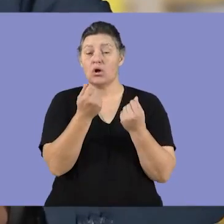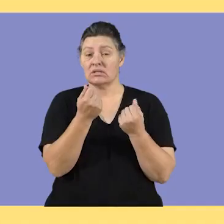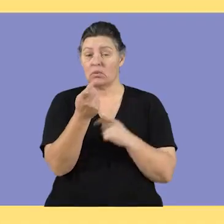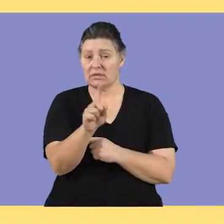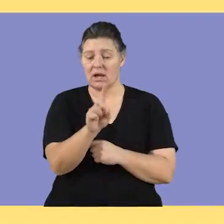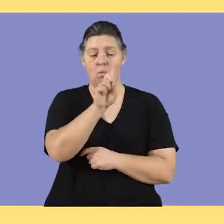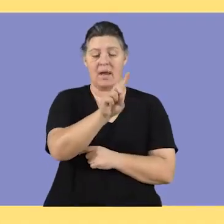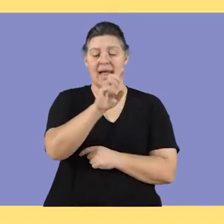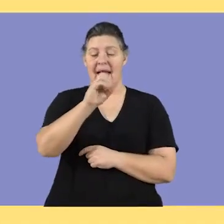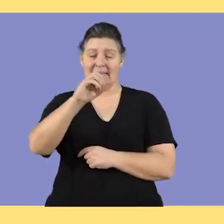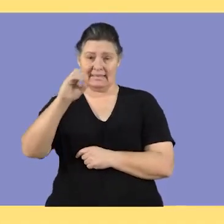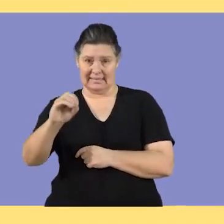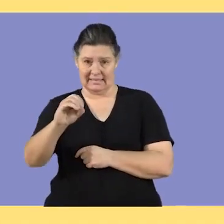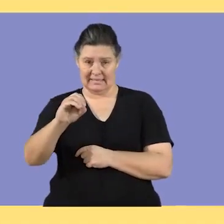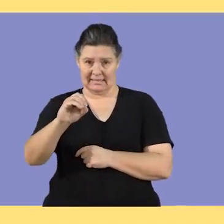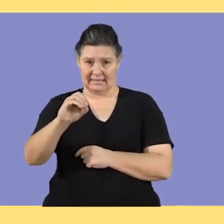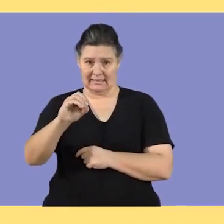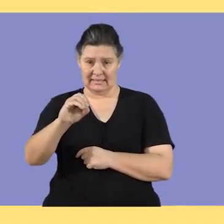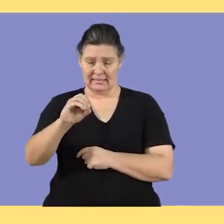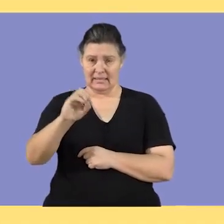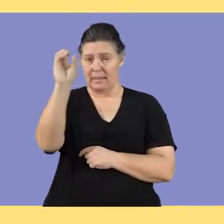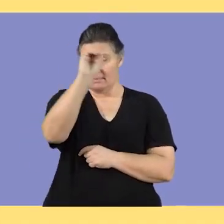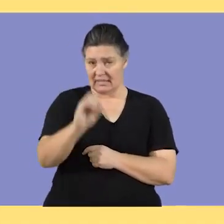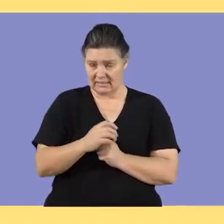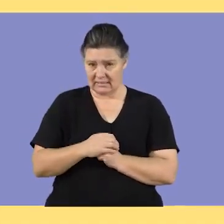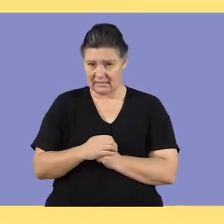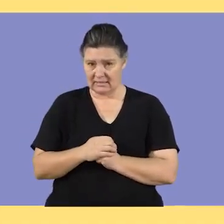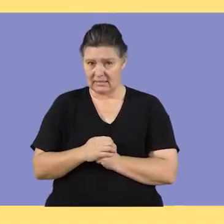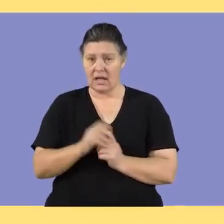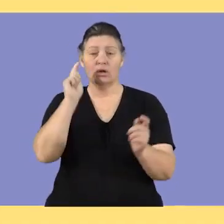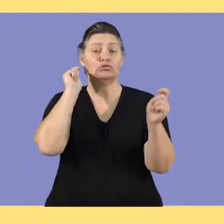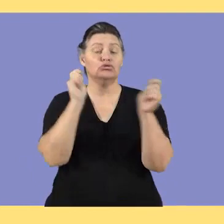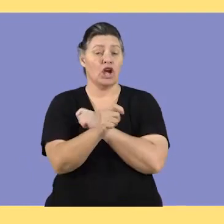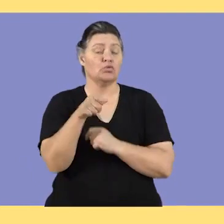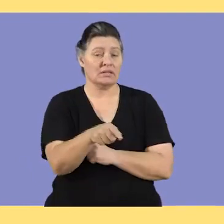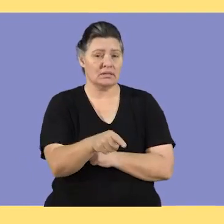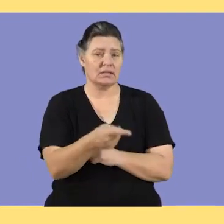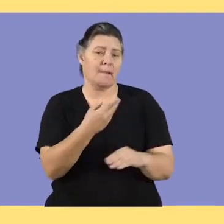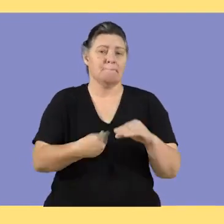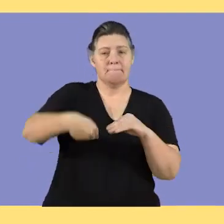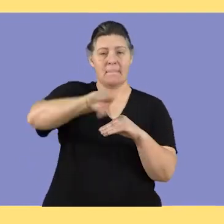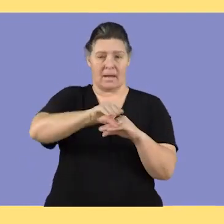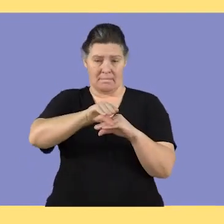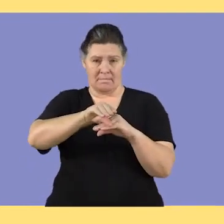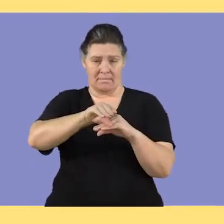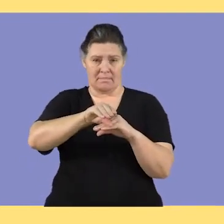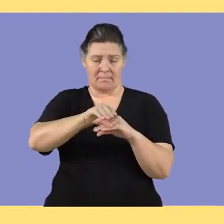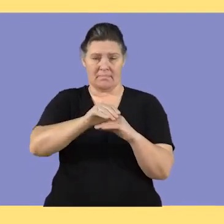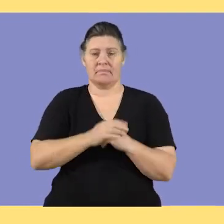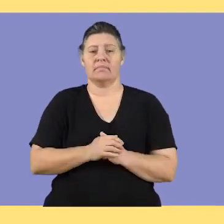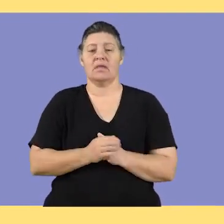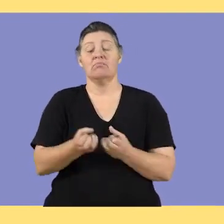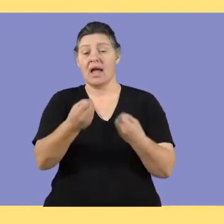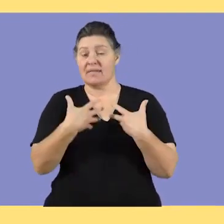cost is 100. It will be 100%. The one that changes is what? The markup. In this